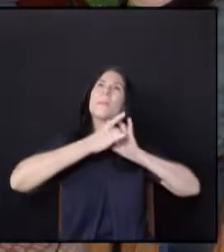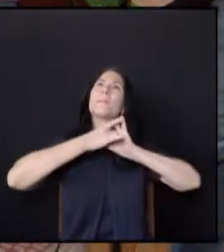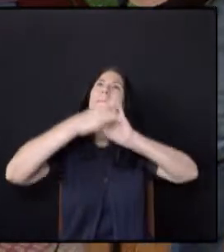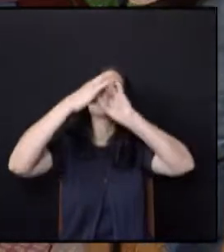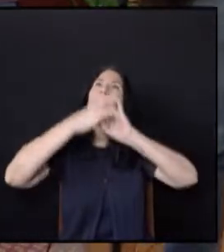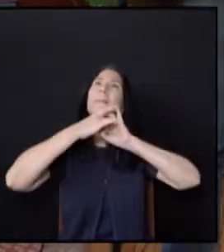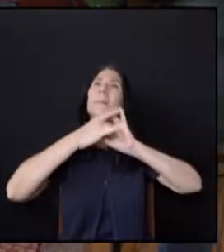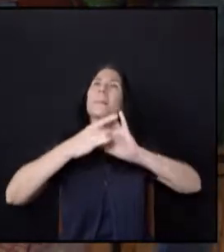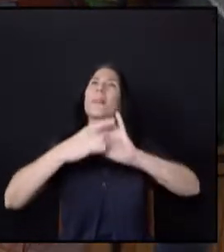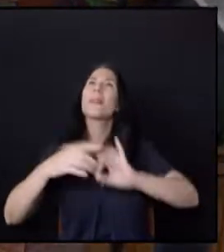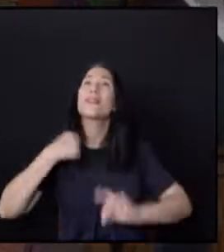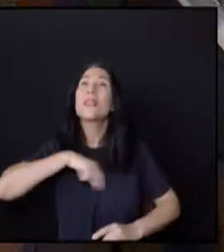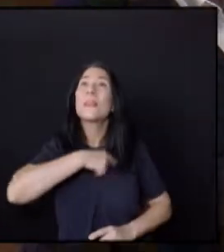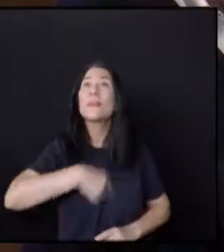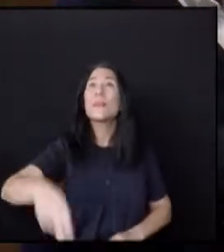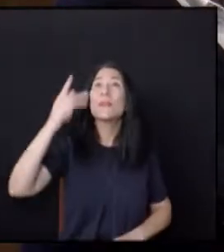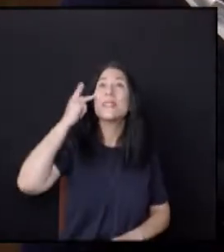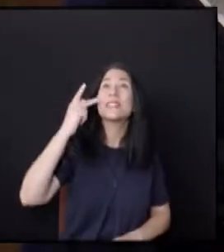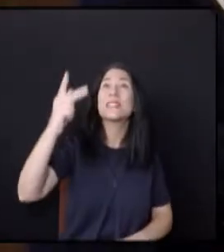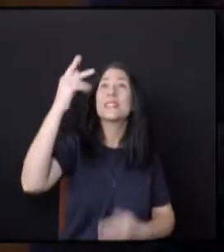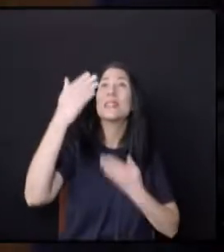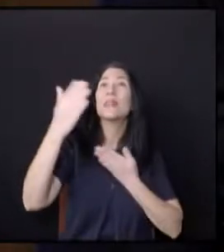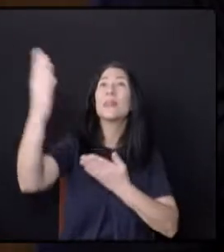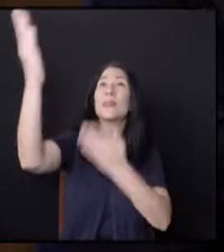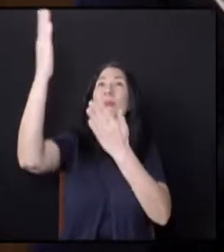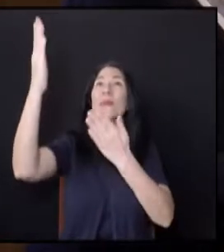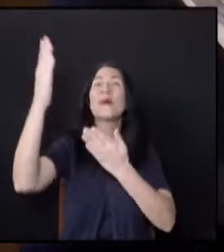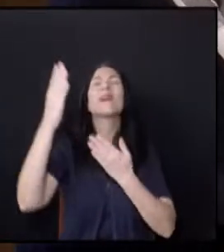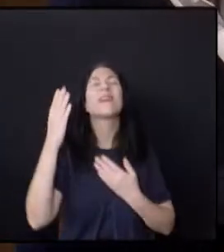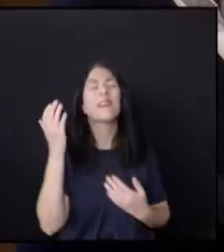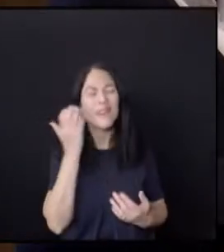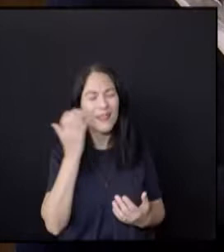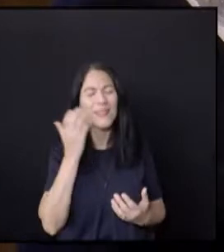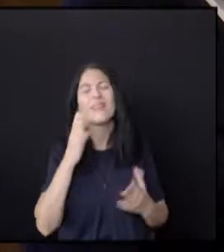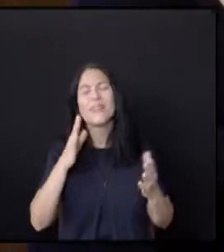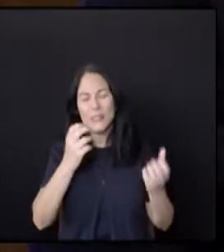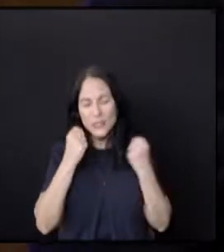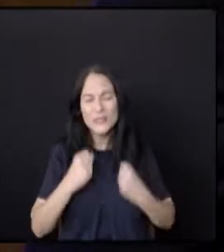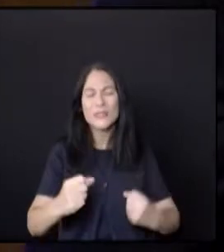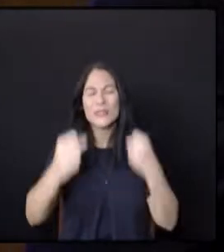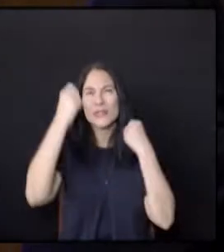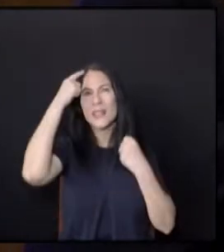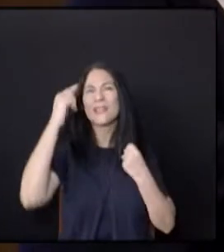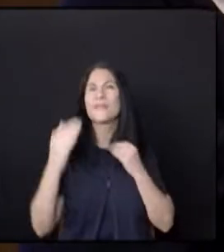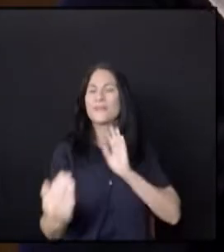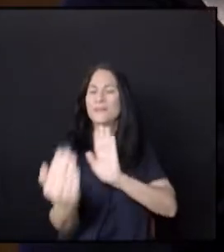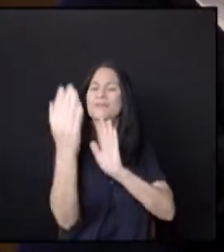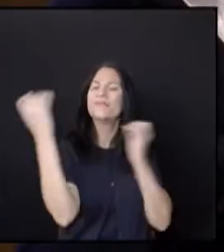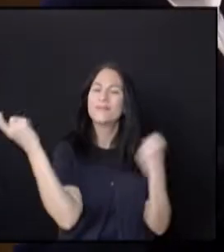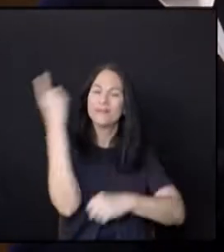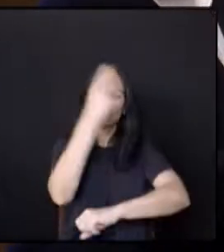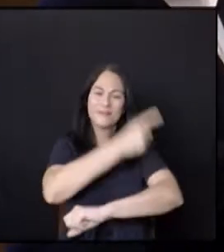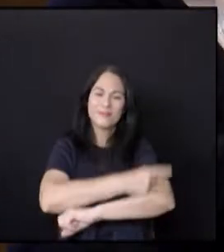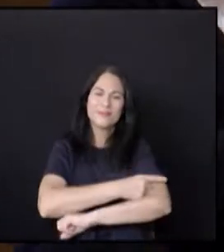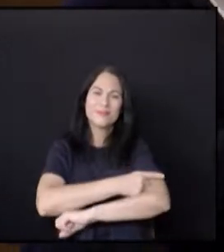When we see you, we find strength to face the day.